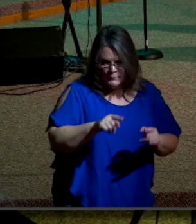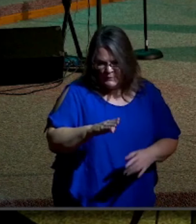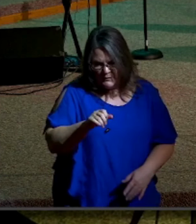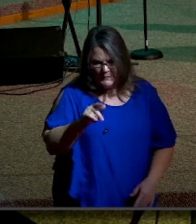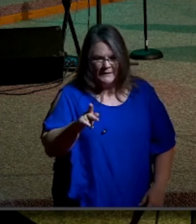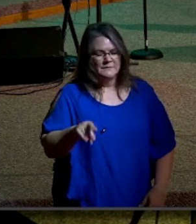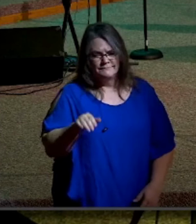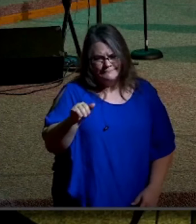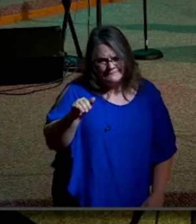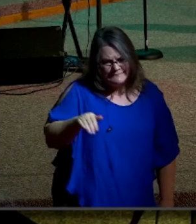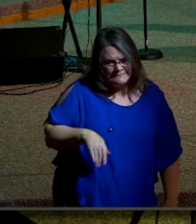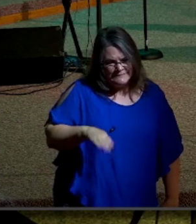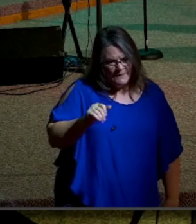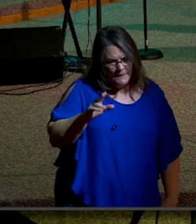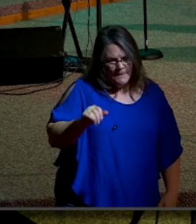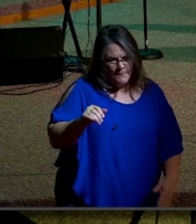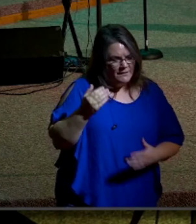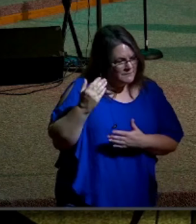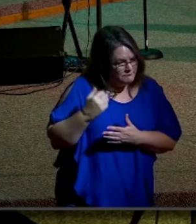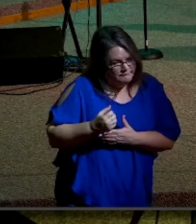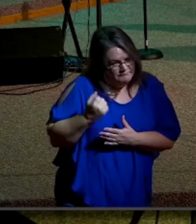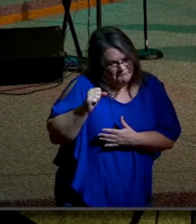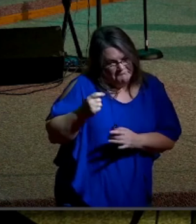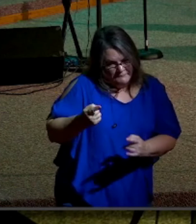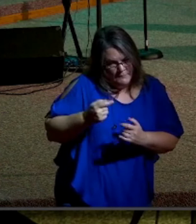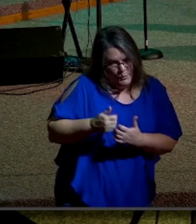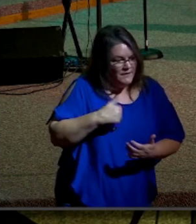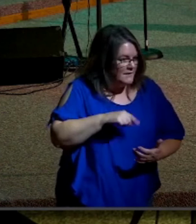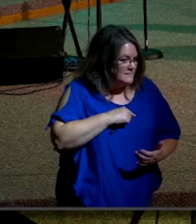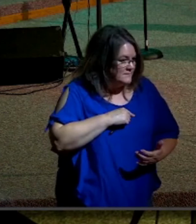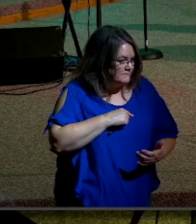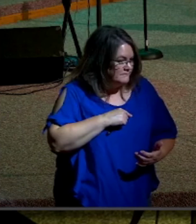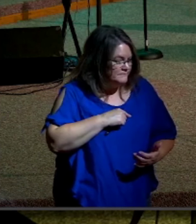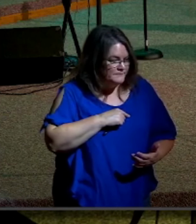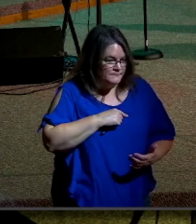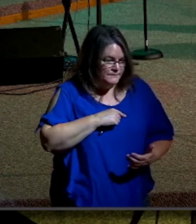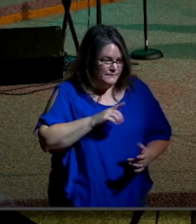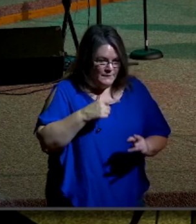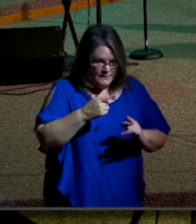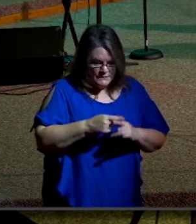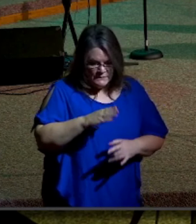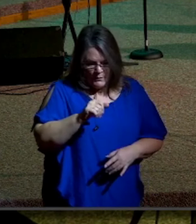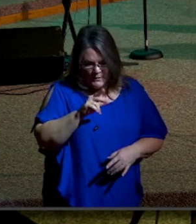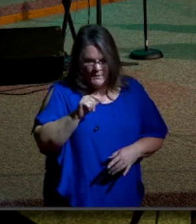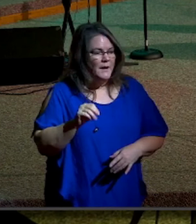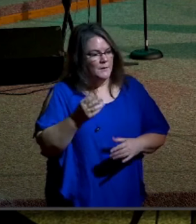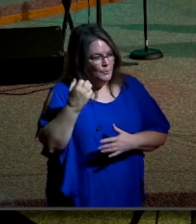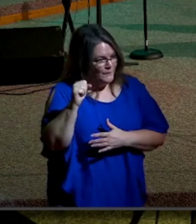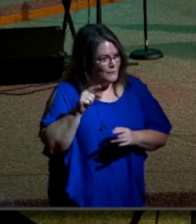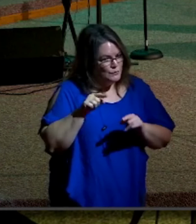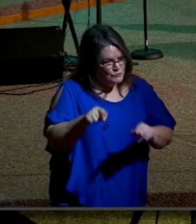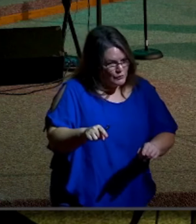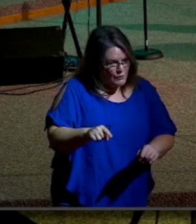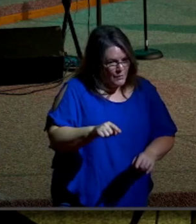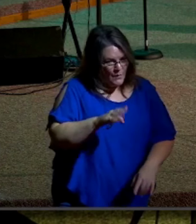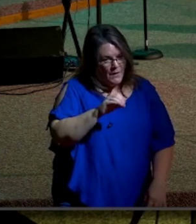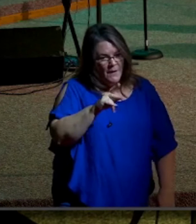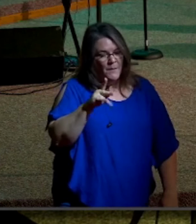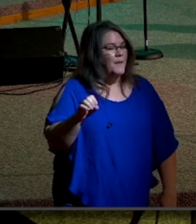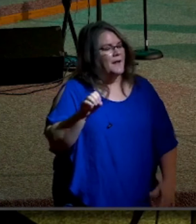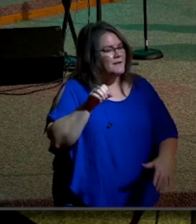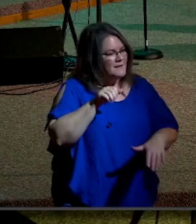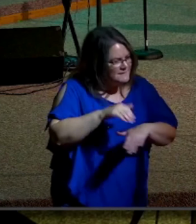"Balaam refuses to come with us." Now, after Balaam refused to go, Balak sent more of his princes